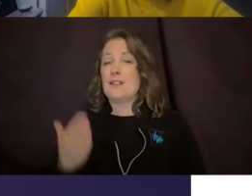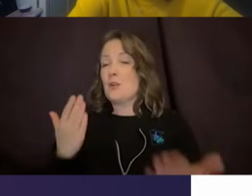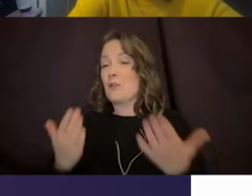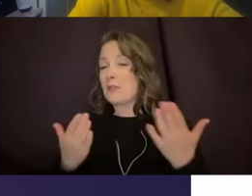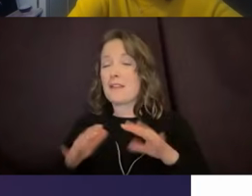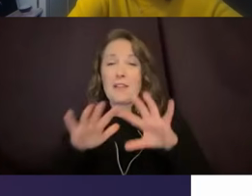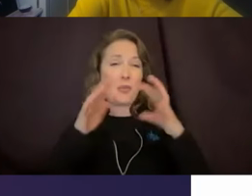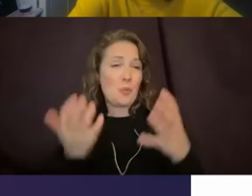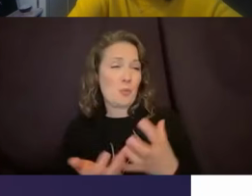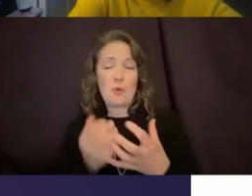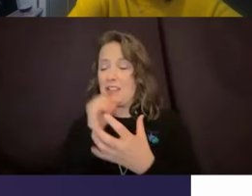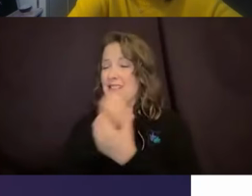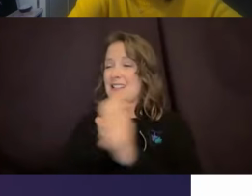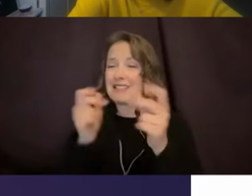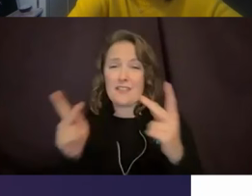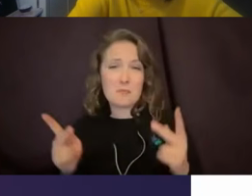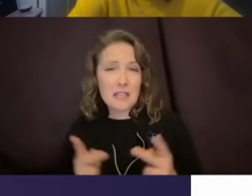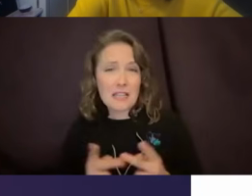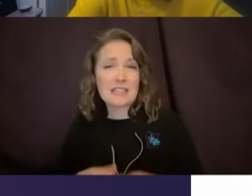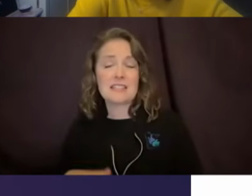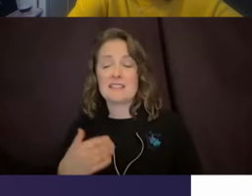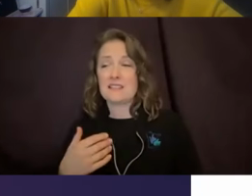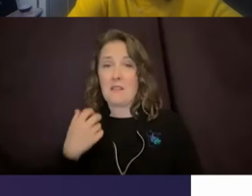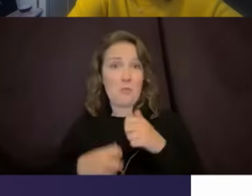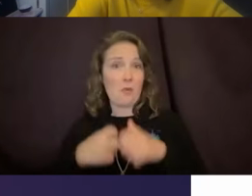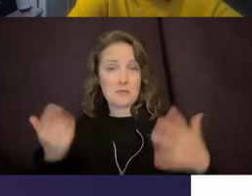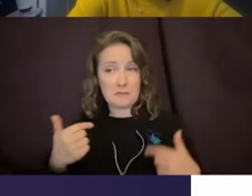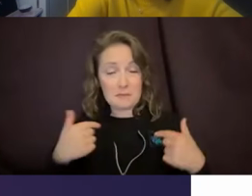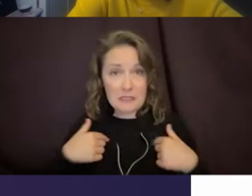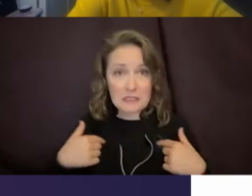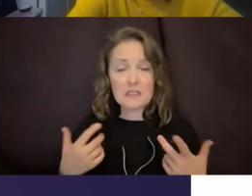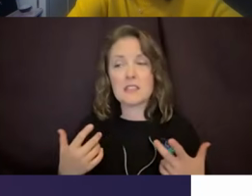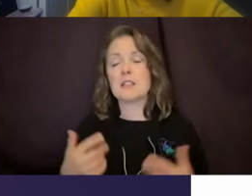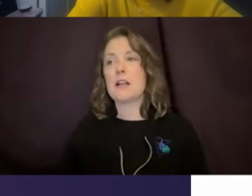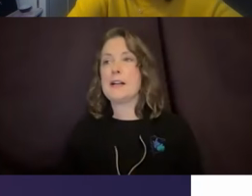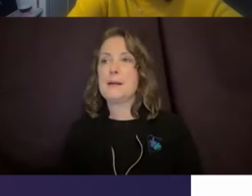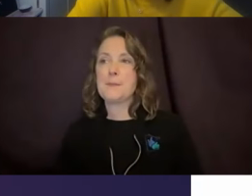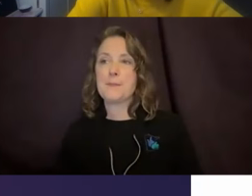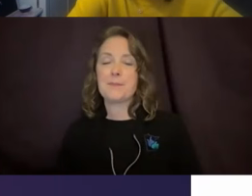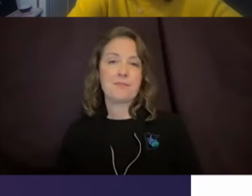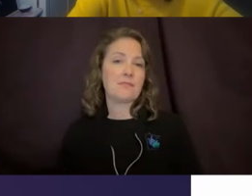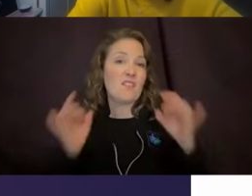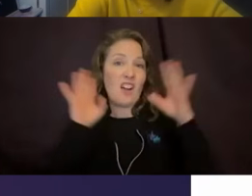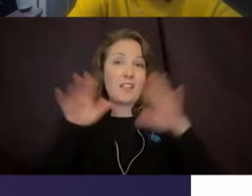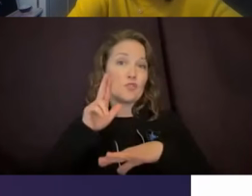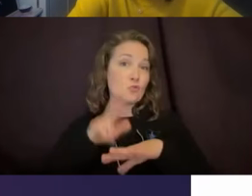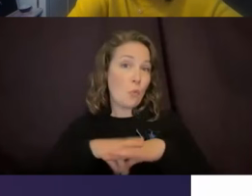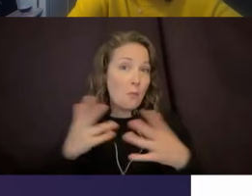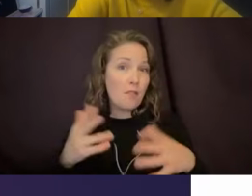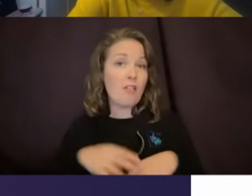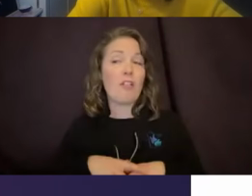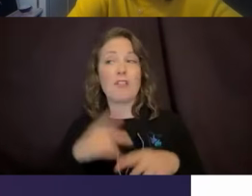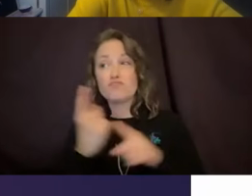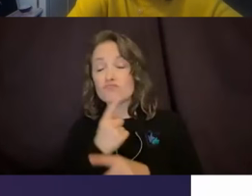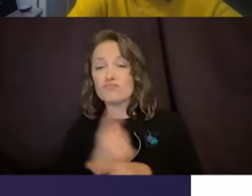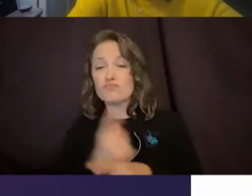world's not a safe place. That they're the problem. Um, that violence is normal. That people are for